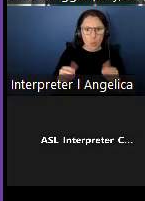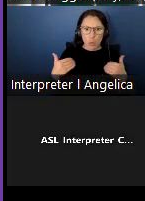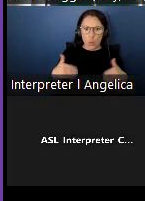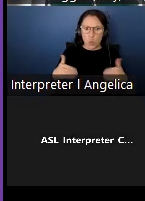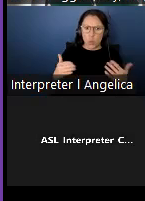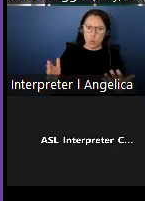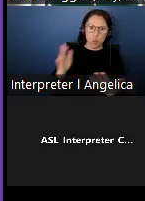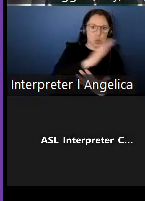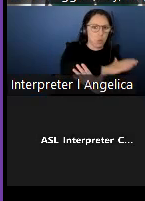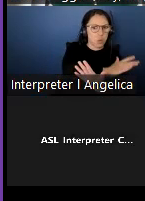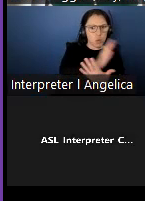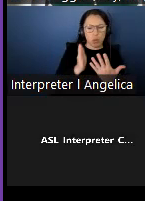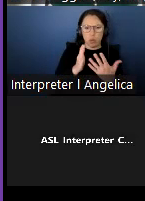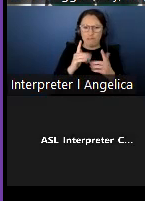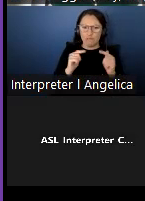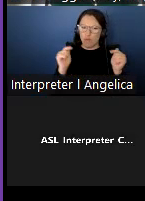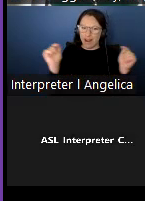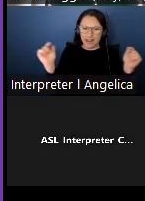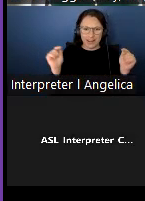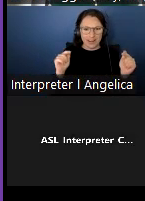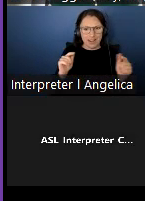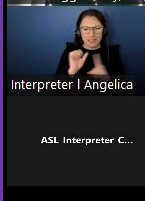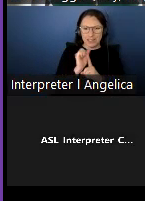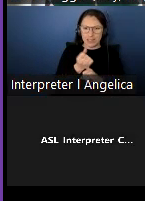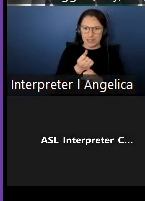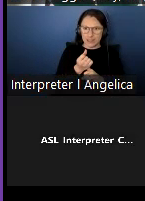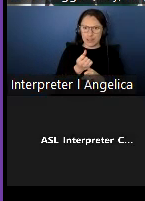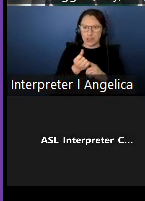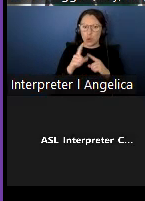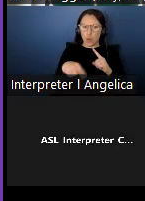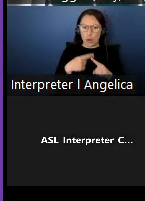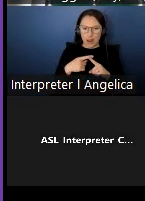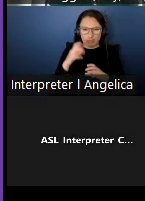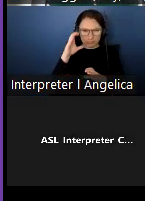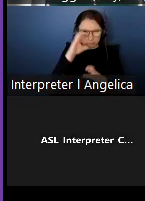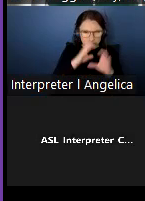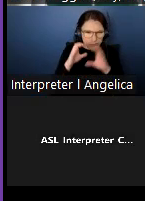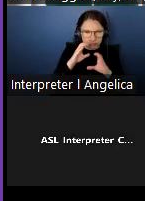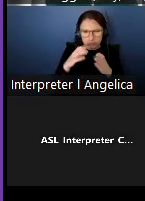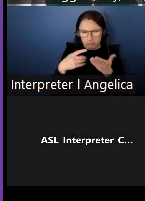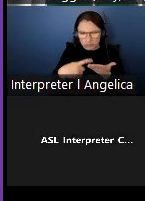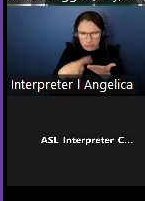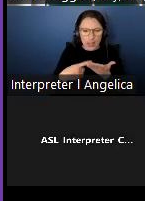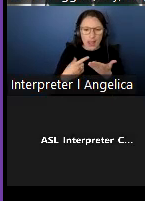of circumstances we may be presented with when exploring economic safety.